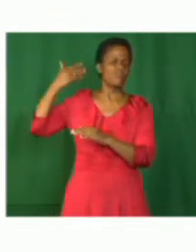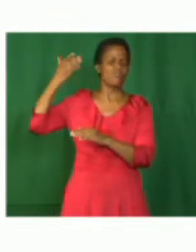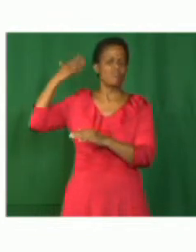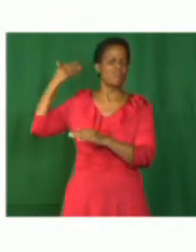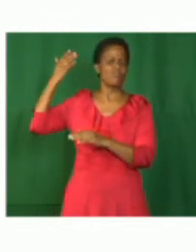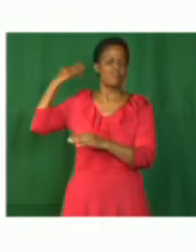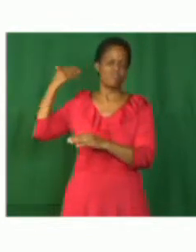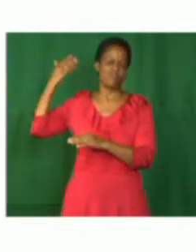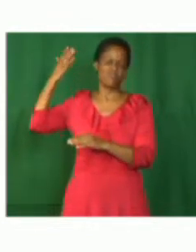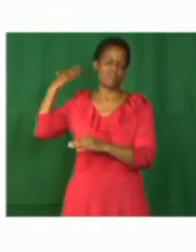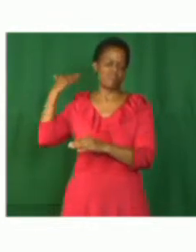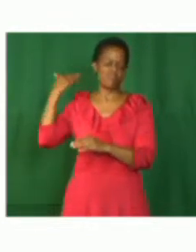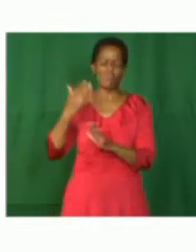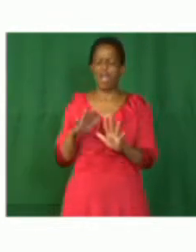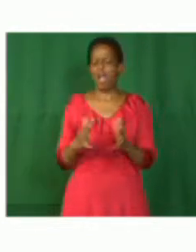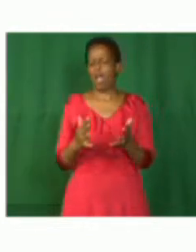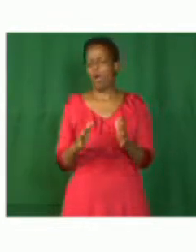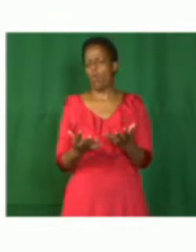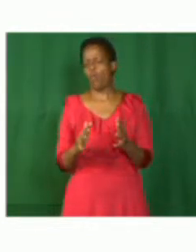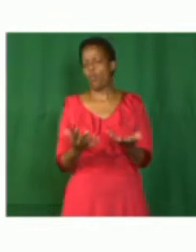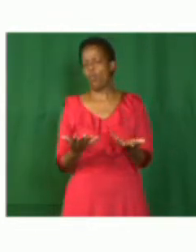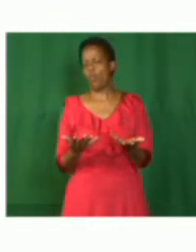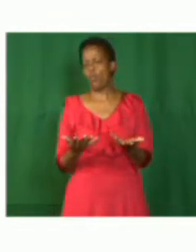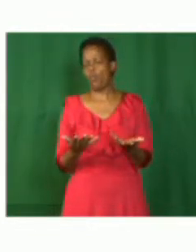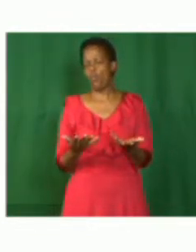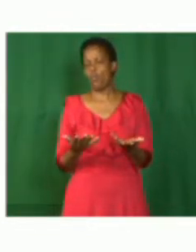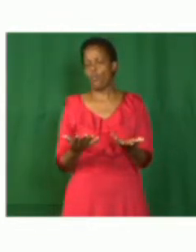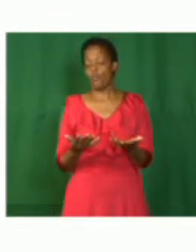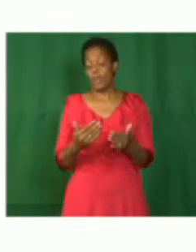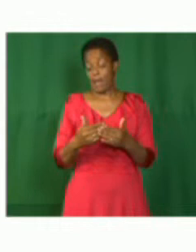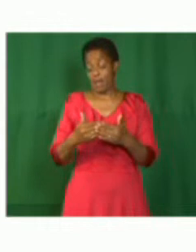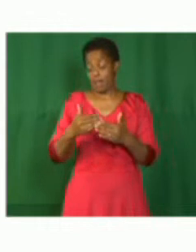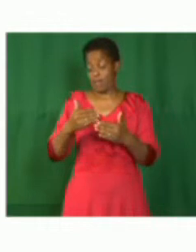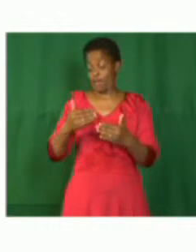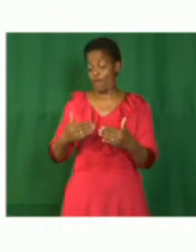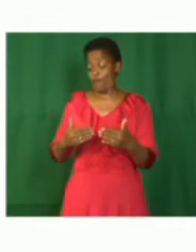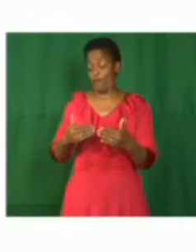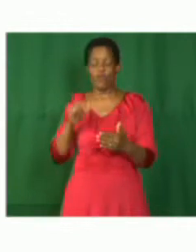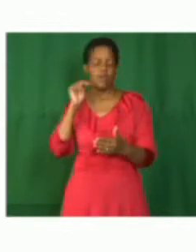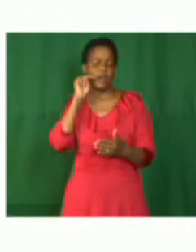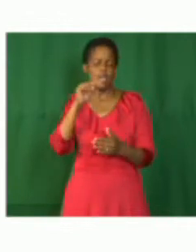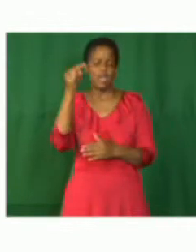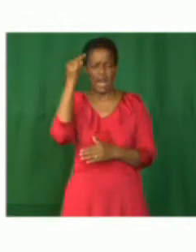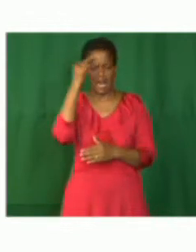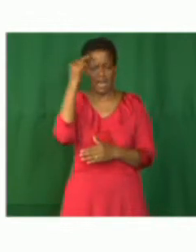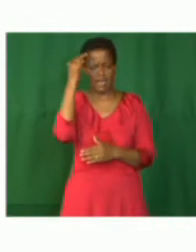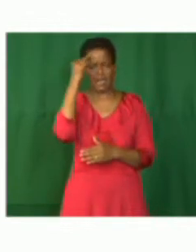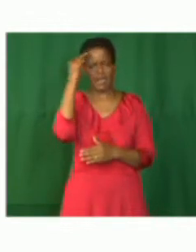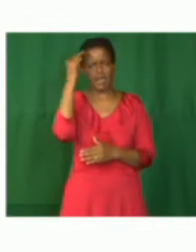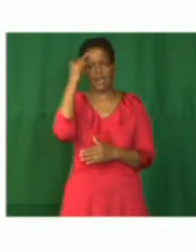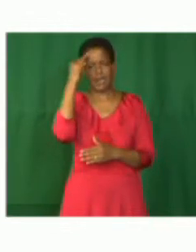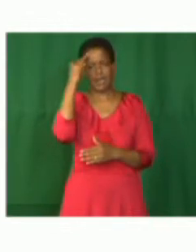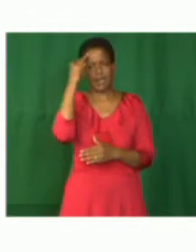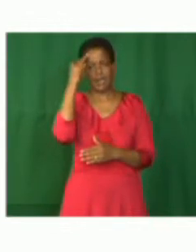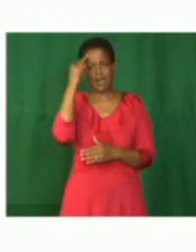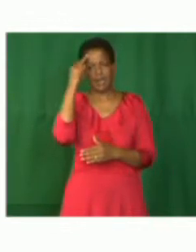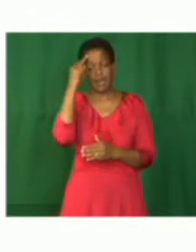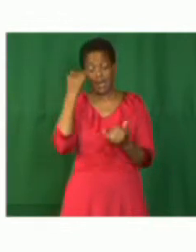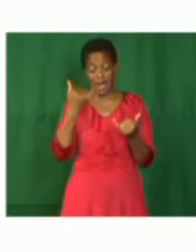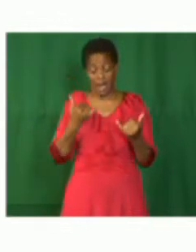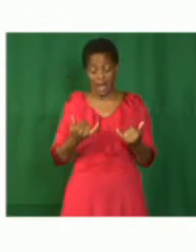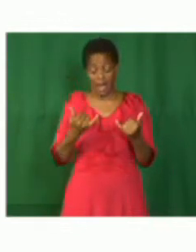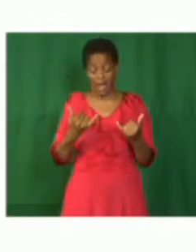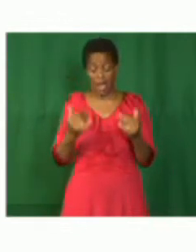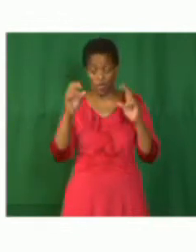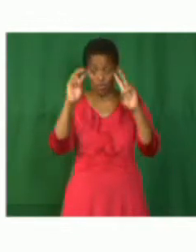Before I even give you the objectives of this topic, I need you to understand that in this context,